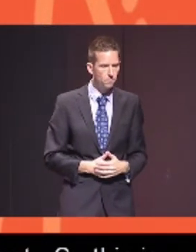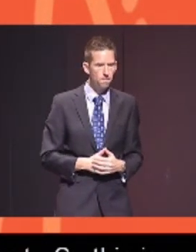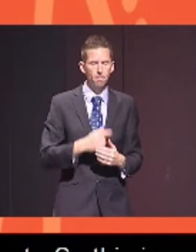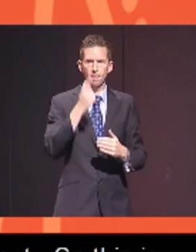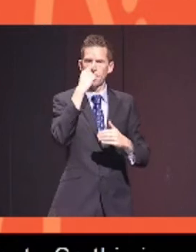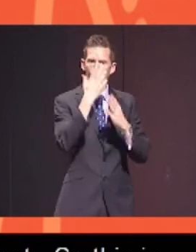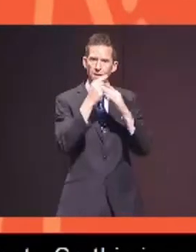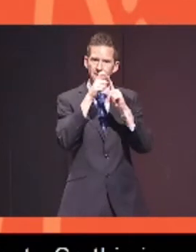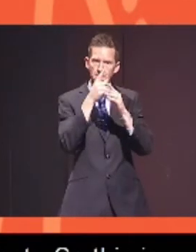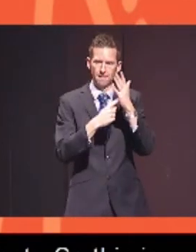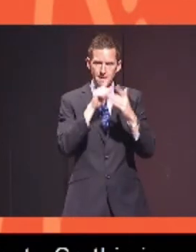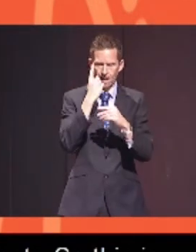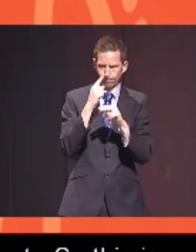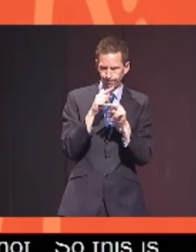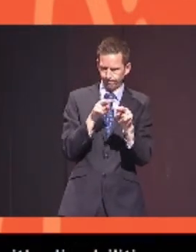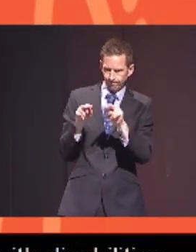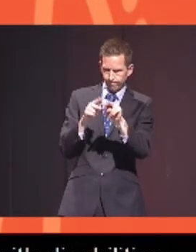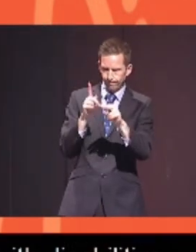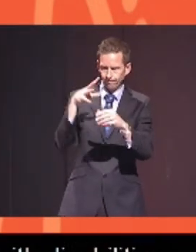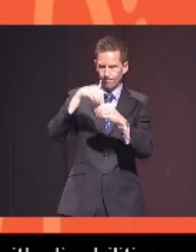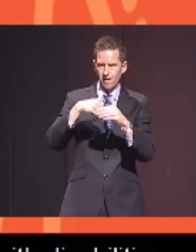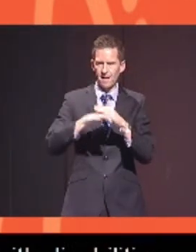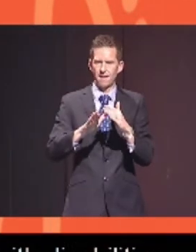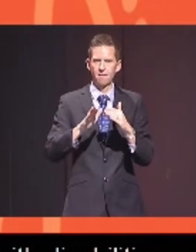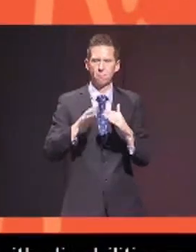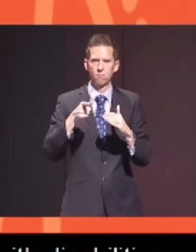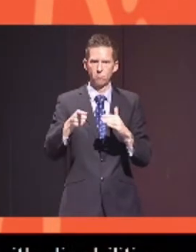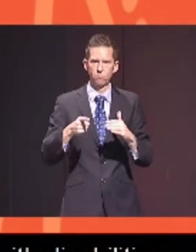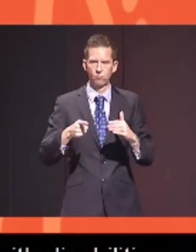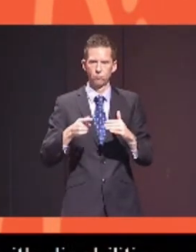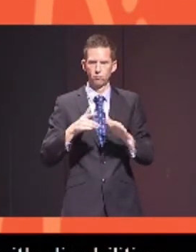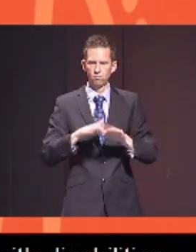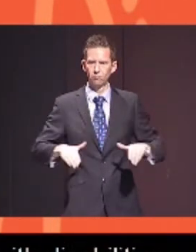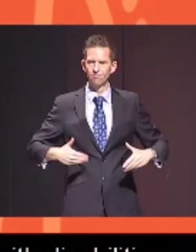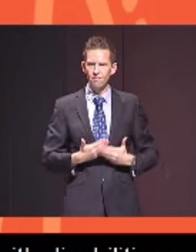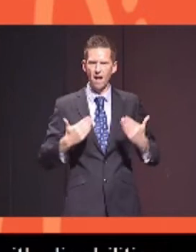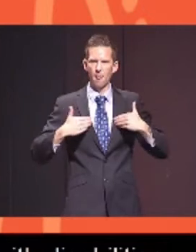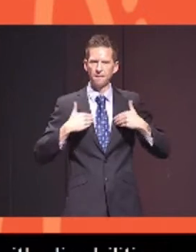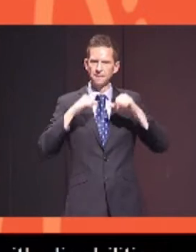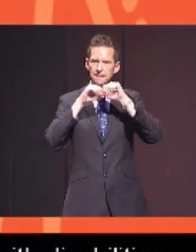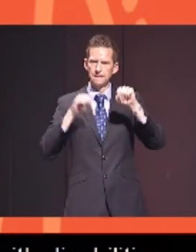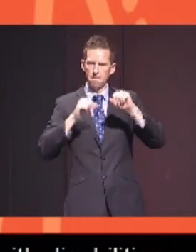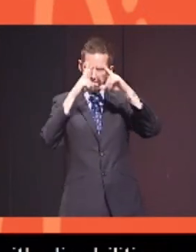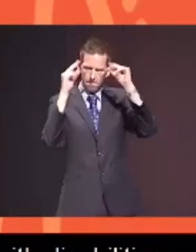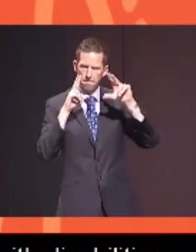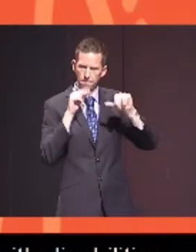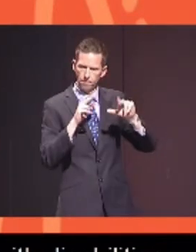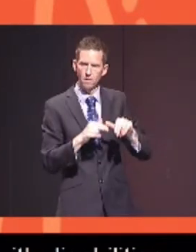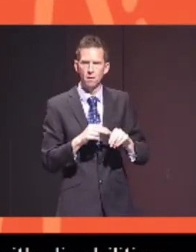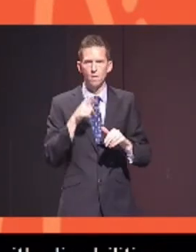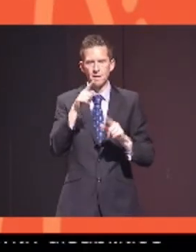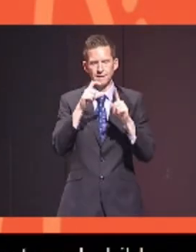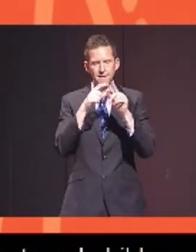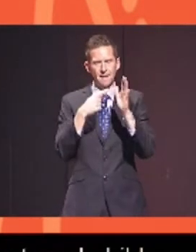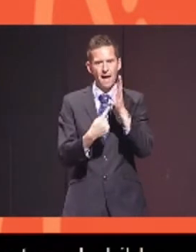disabilities are invisible to tracking mechanisms within the maternal child health system as well. So data collection, as